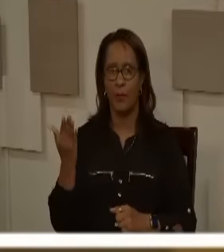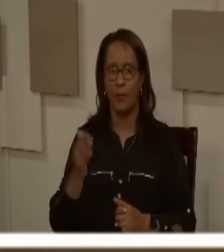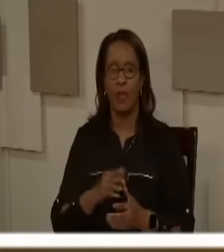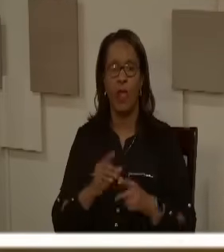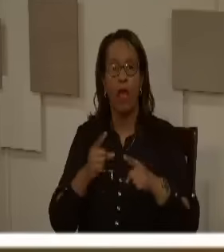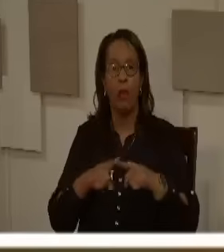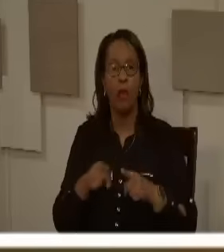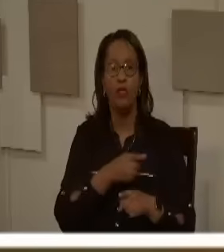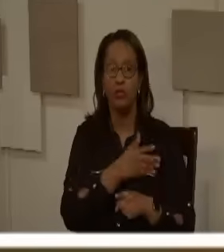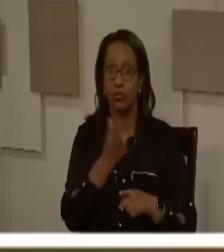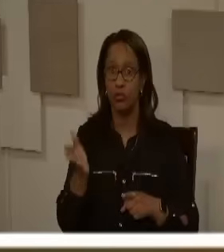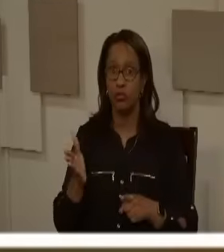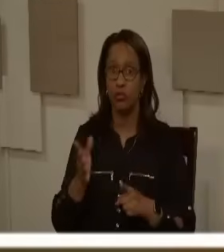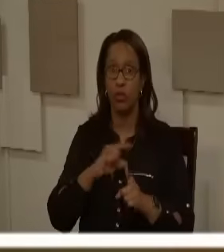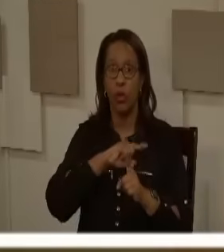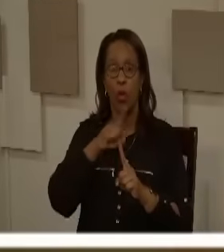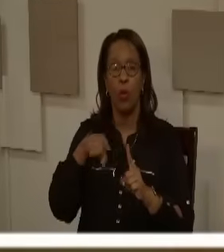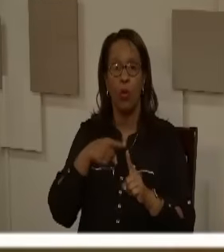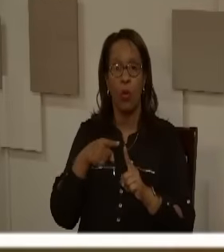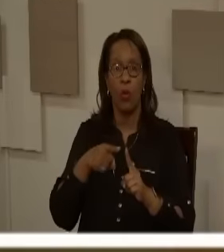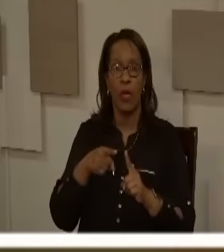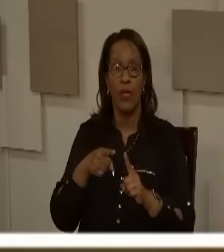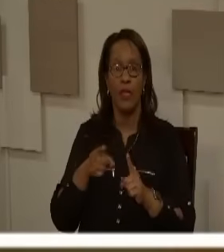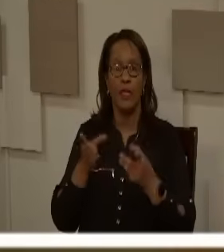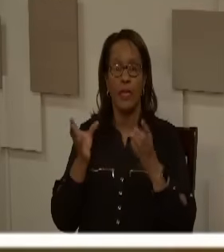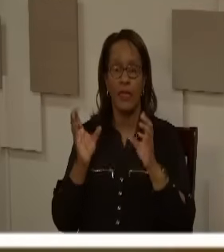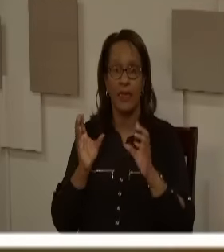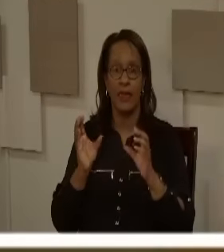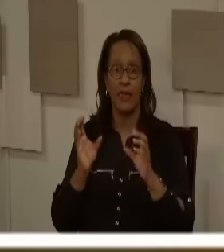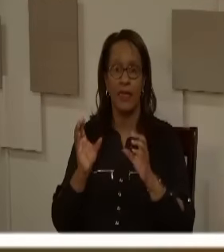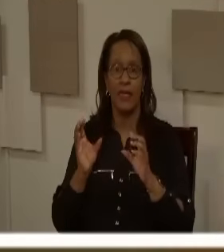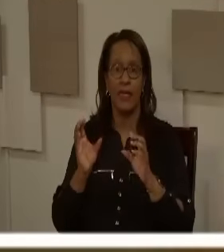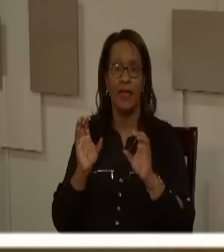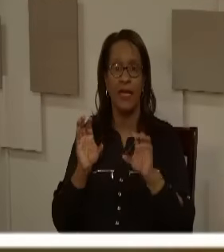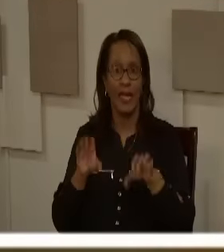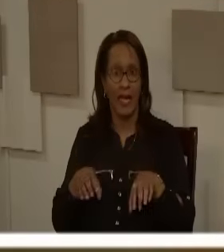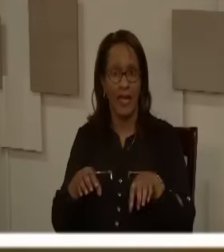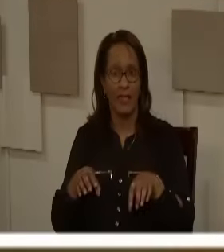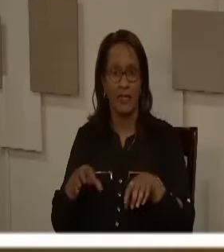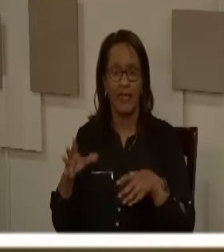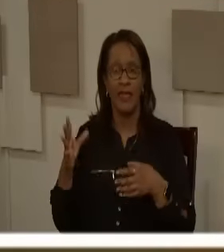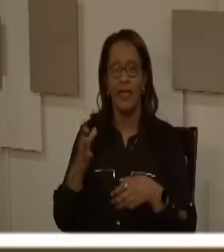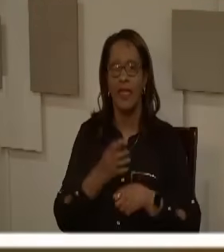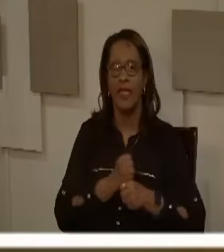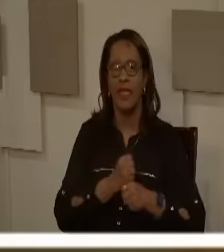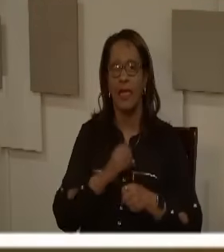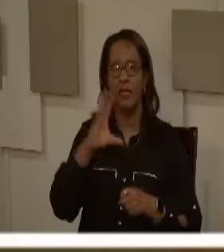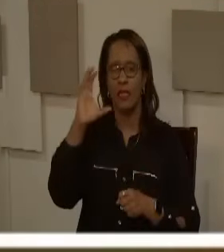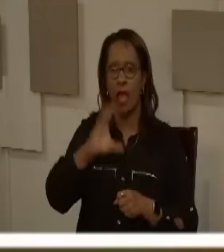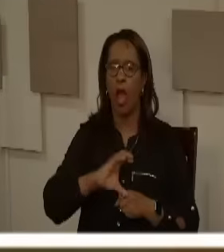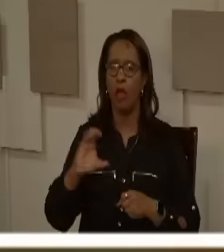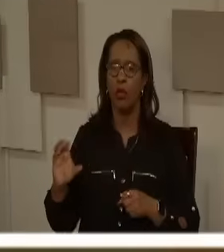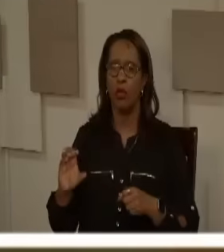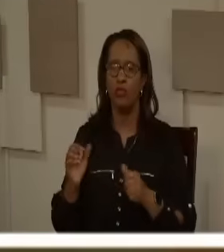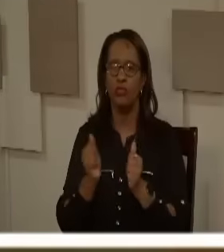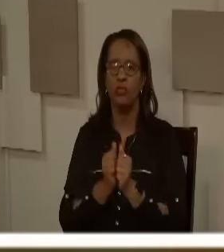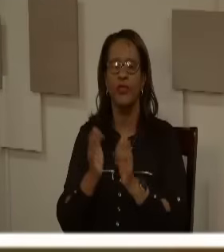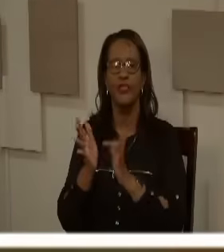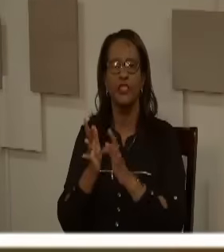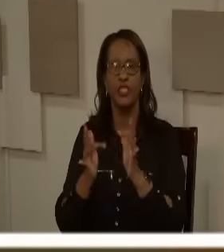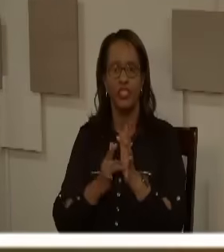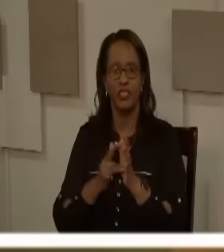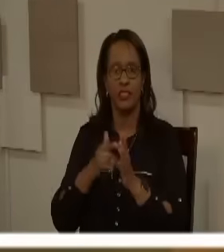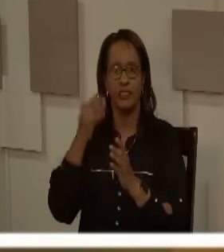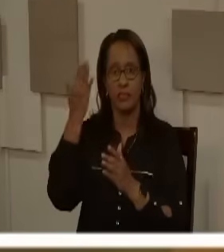of it and stare at him. Literally, just keep your eyes gazing on him, as the first